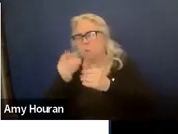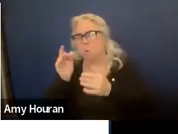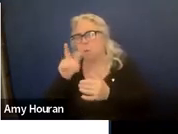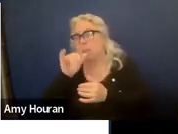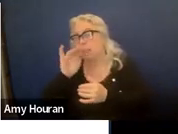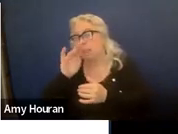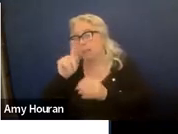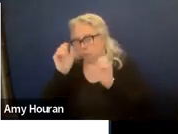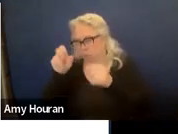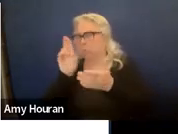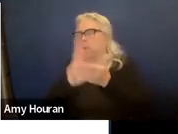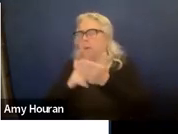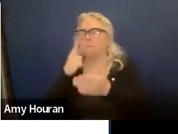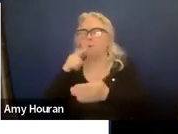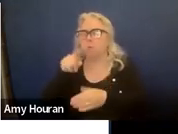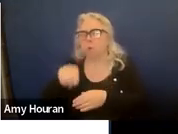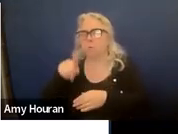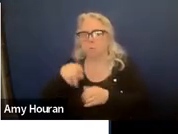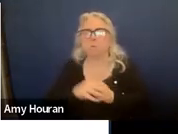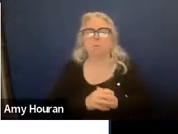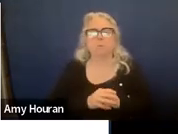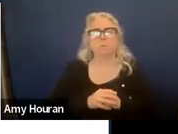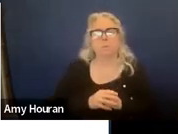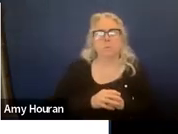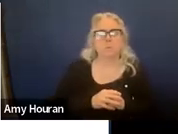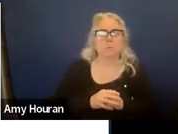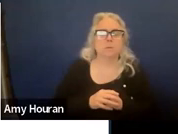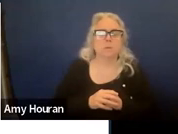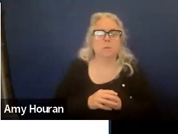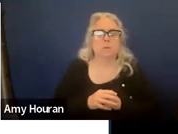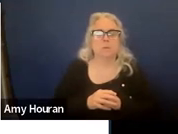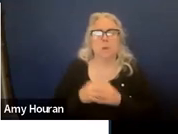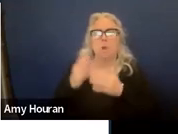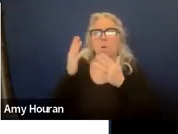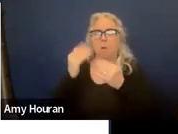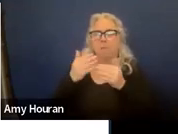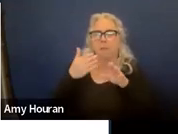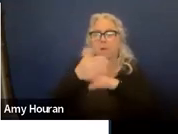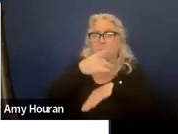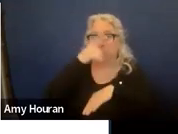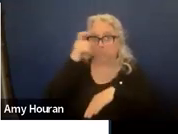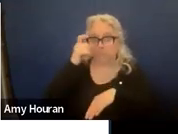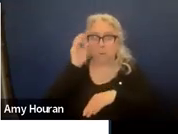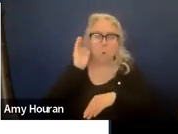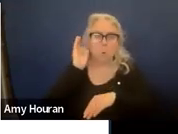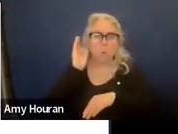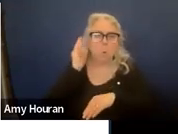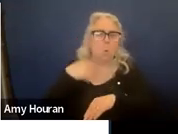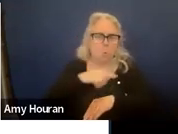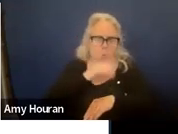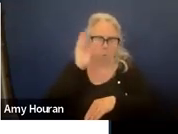there. And then we will, hopefully over the summer, we will